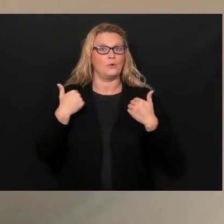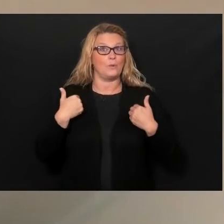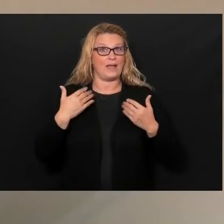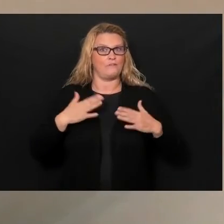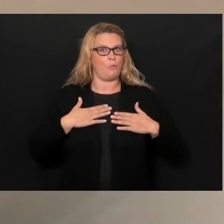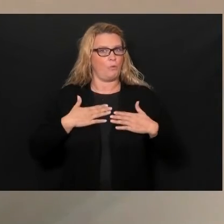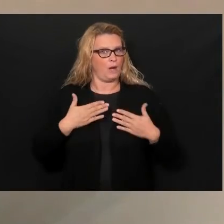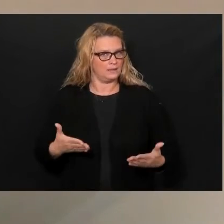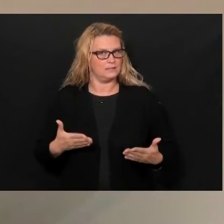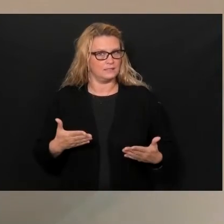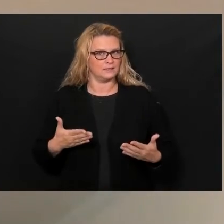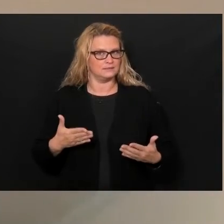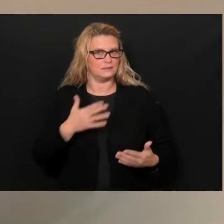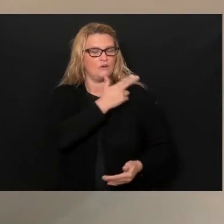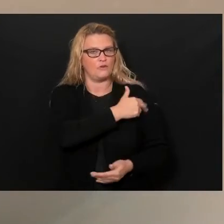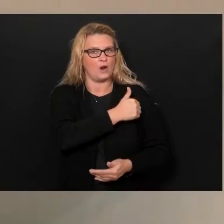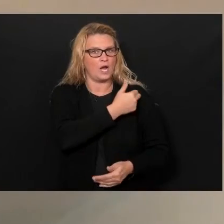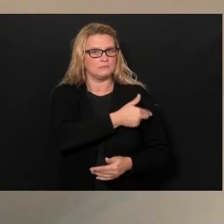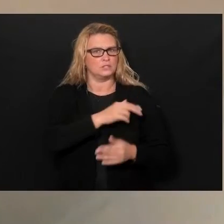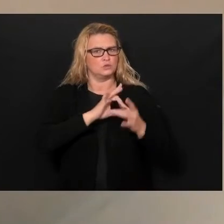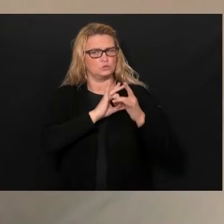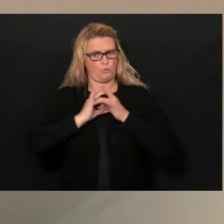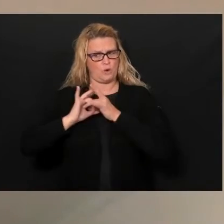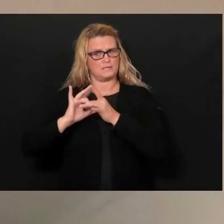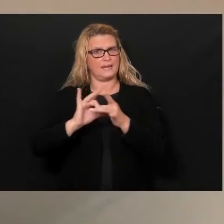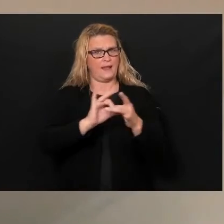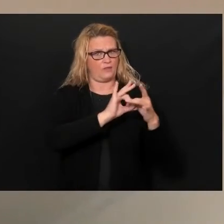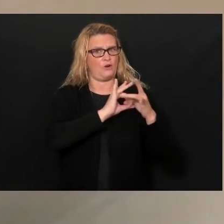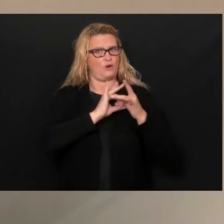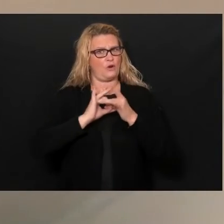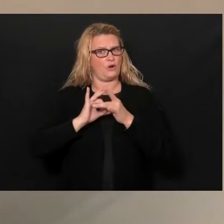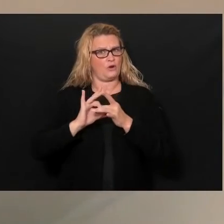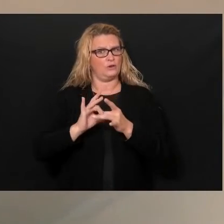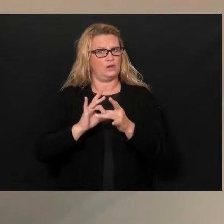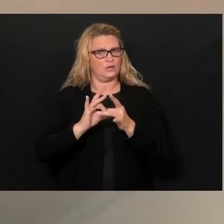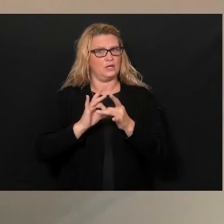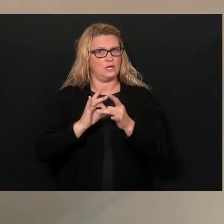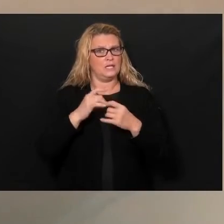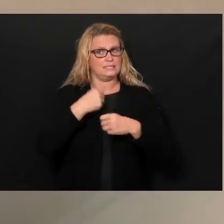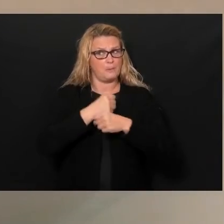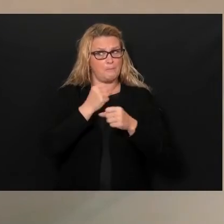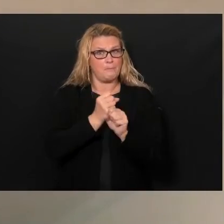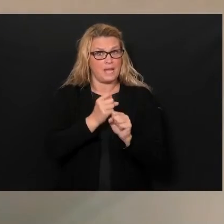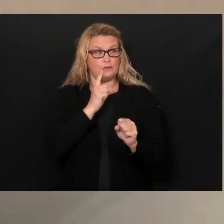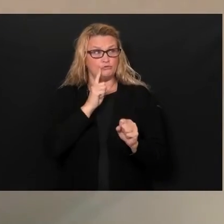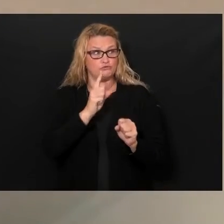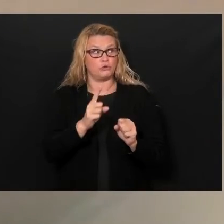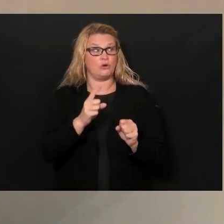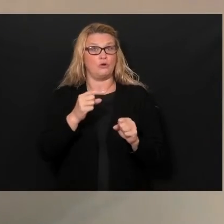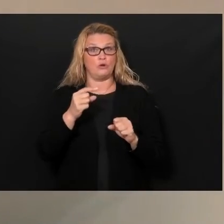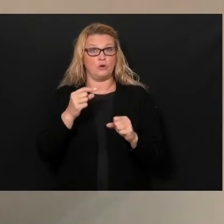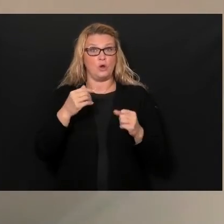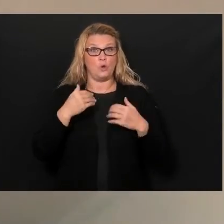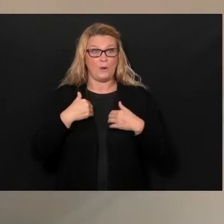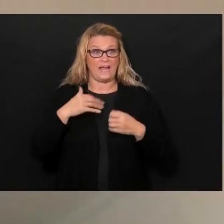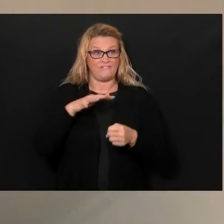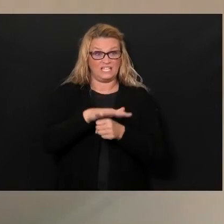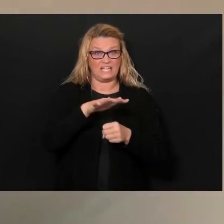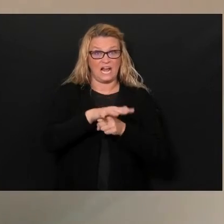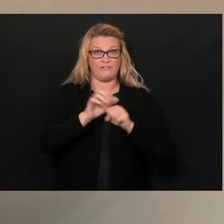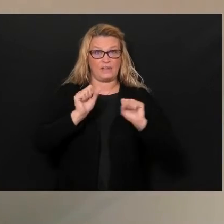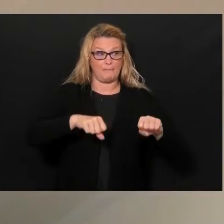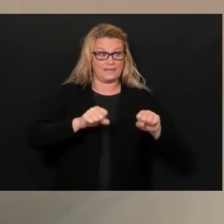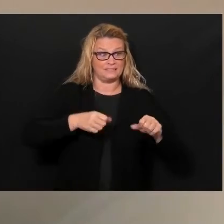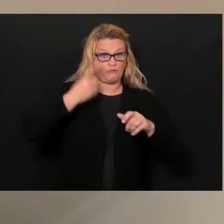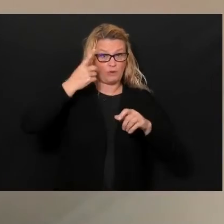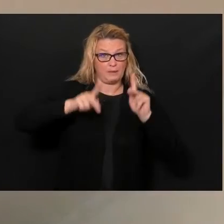willingness for all hospitals to work together in series to make sure that we are maintaining that critical capacity that we need